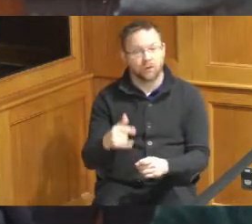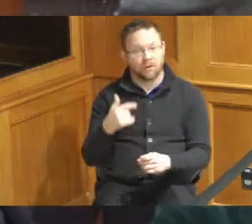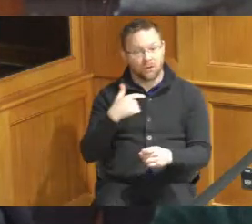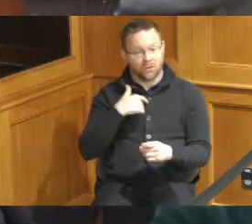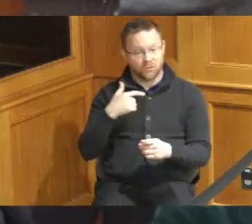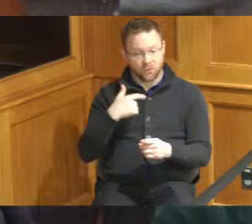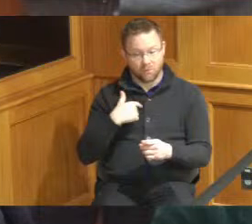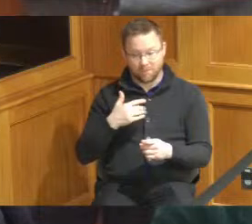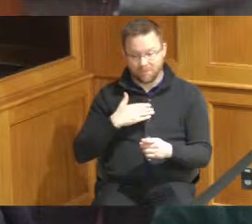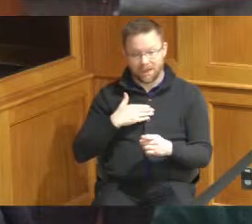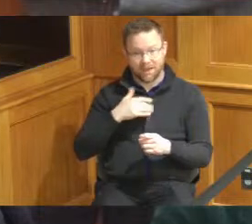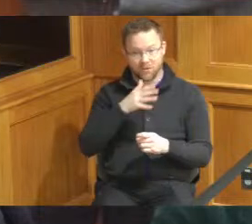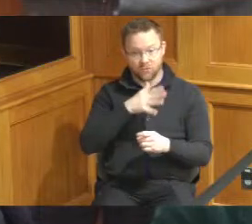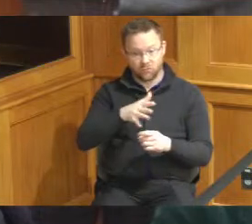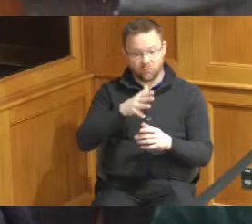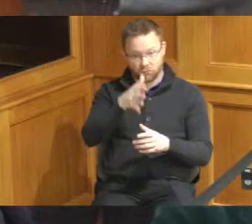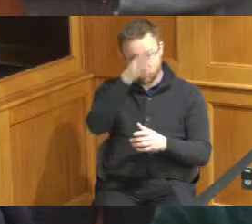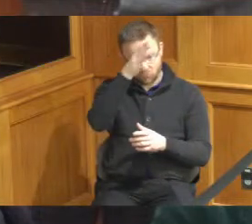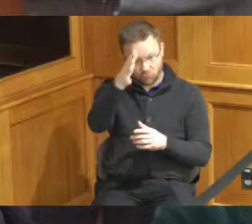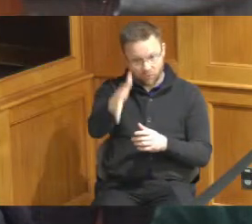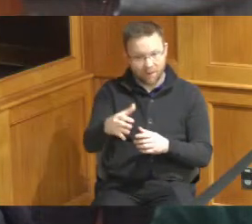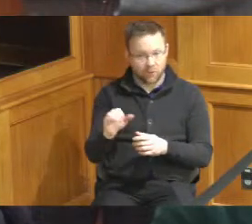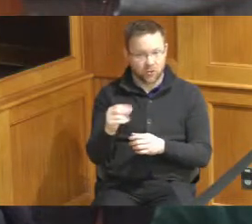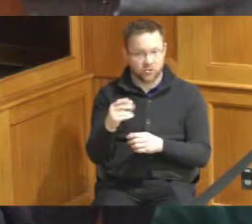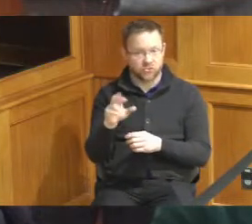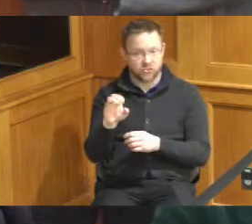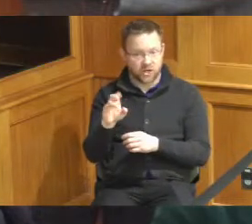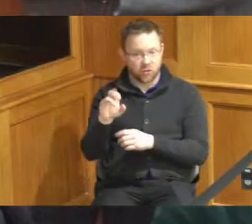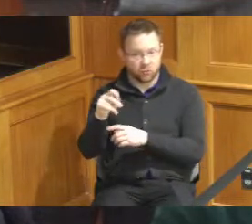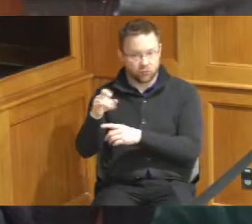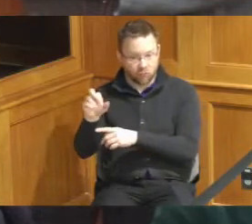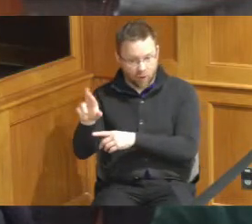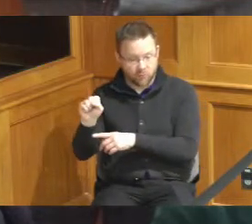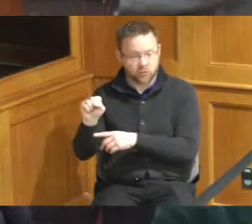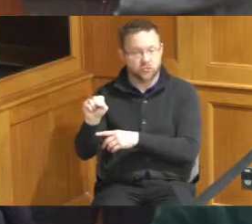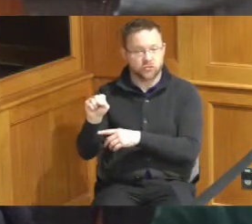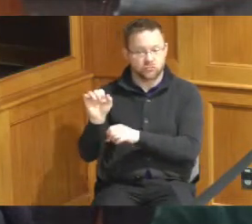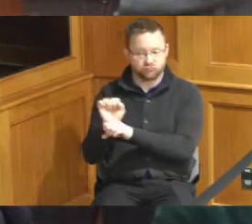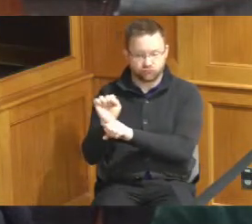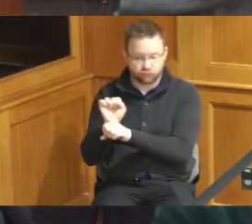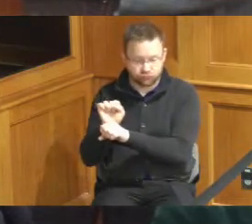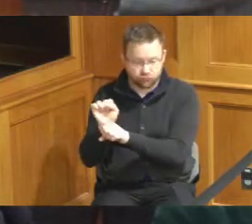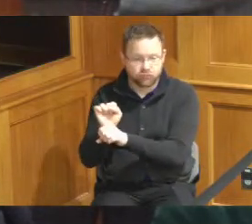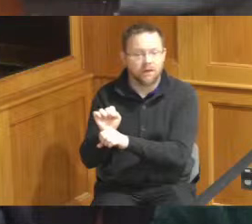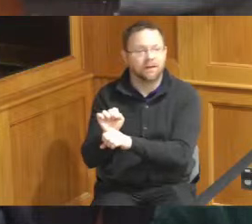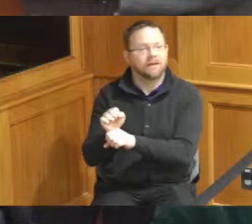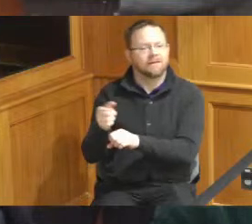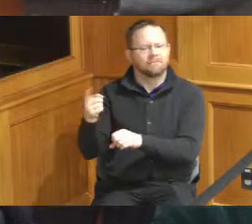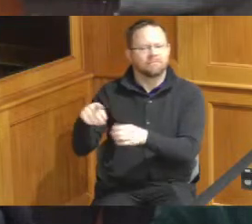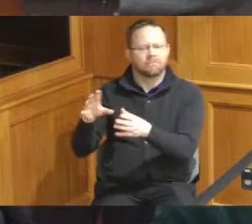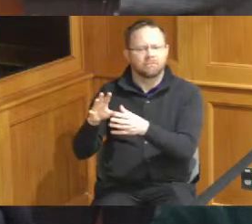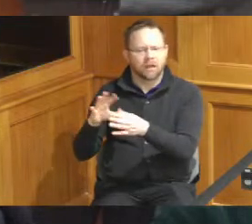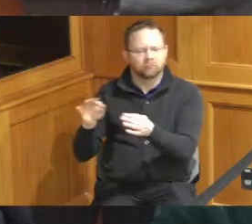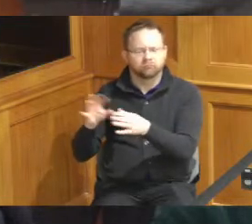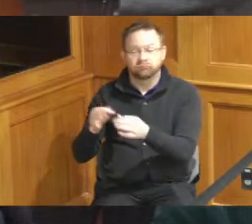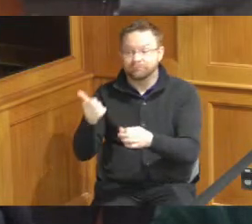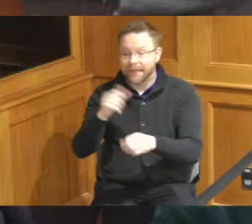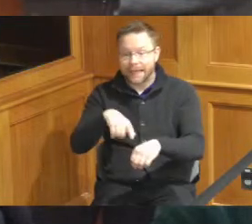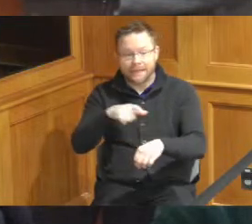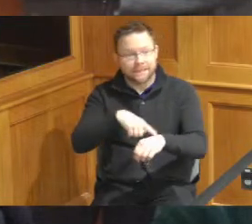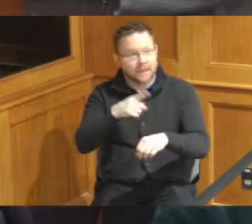sharecropper's grandparents who always said that anytime you do something for someone else,